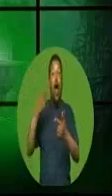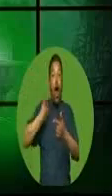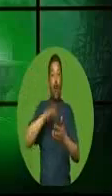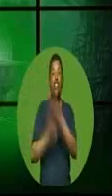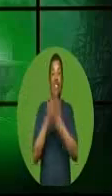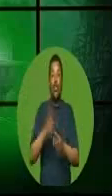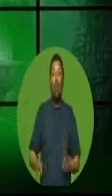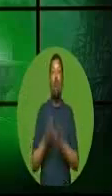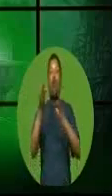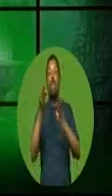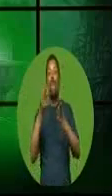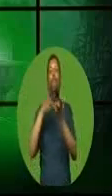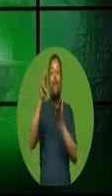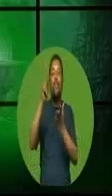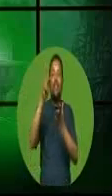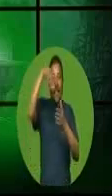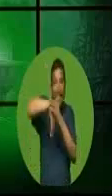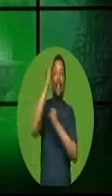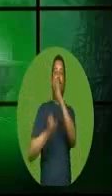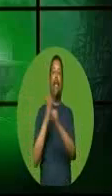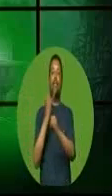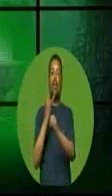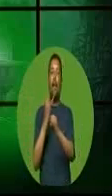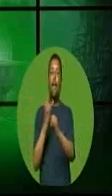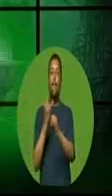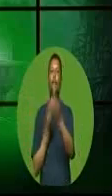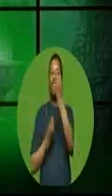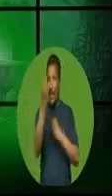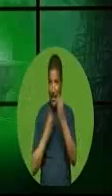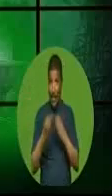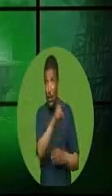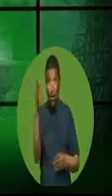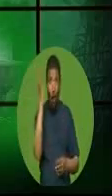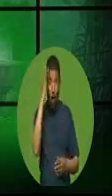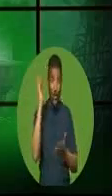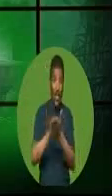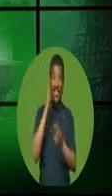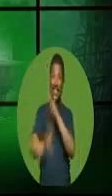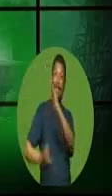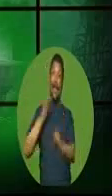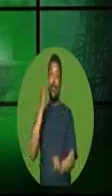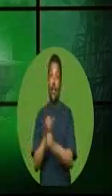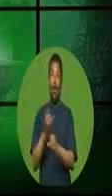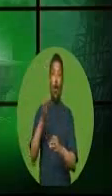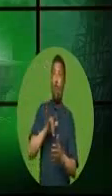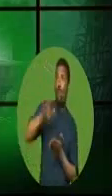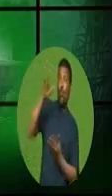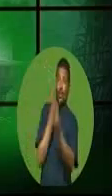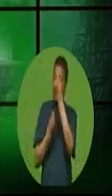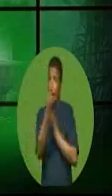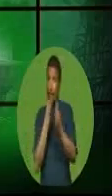of payment in international trade. You know that international or foreign